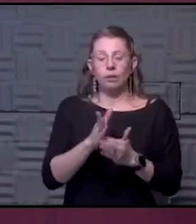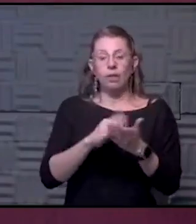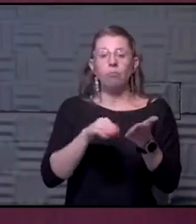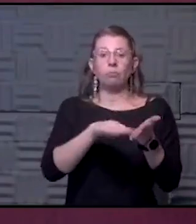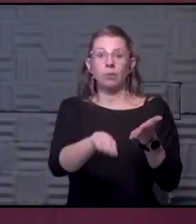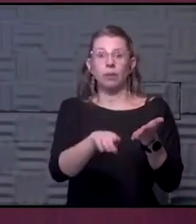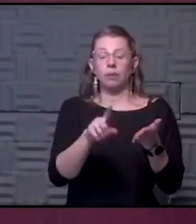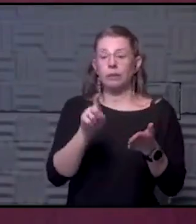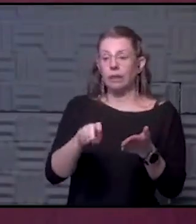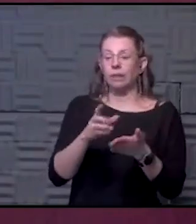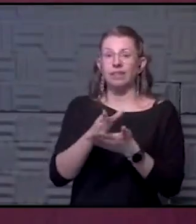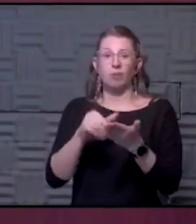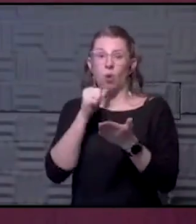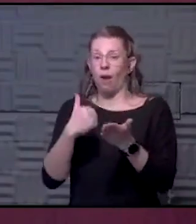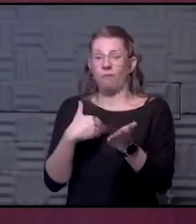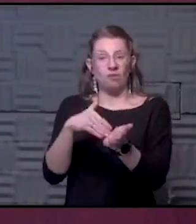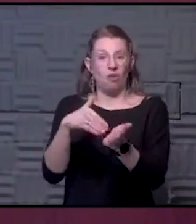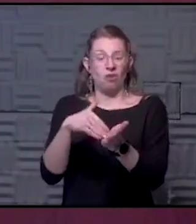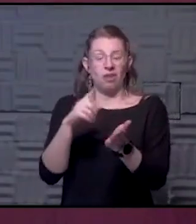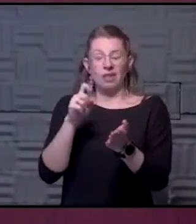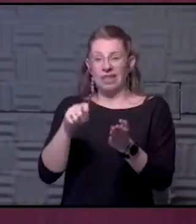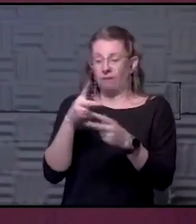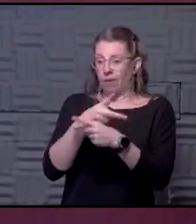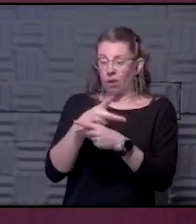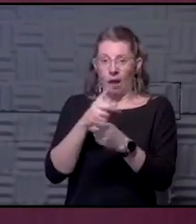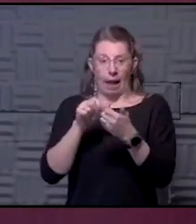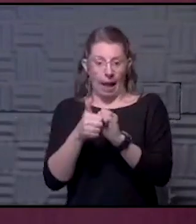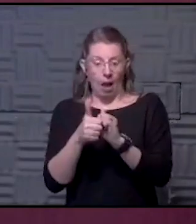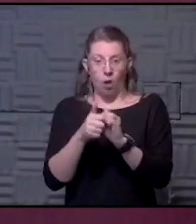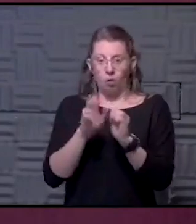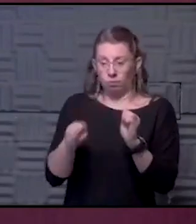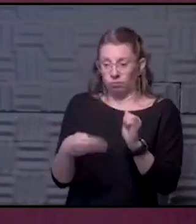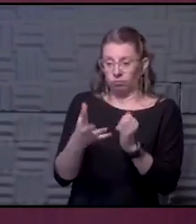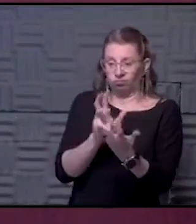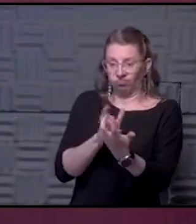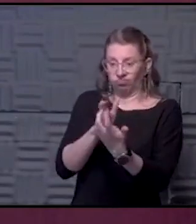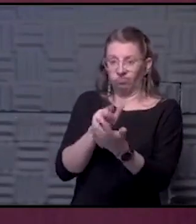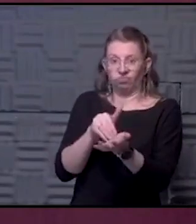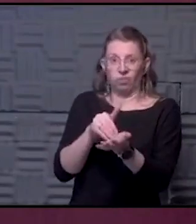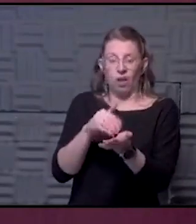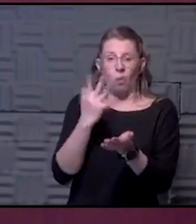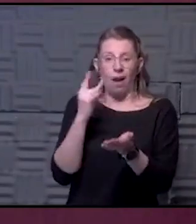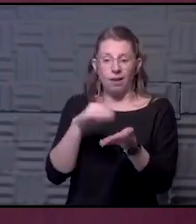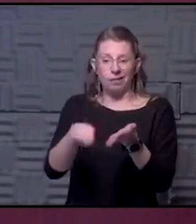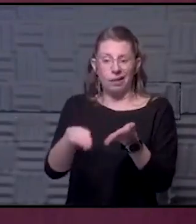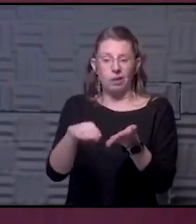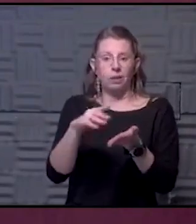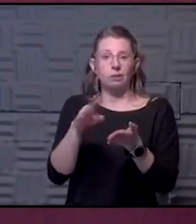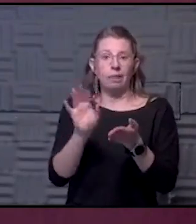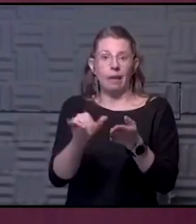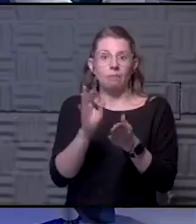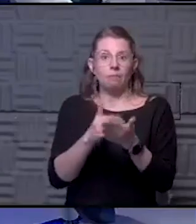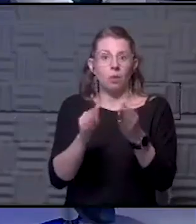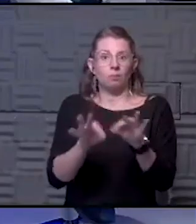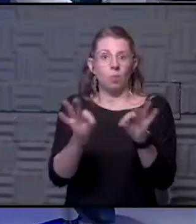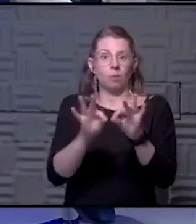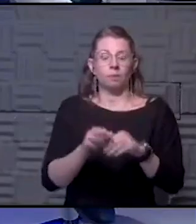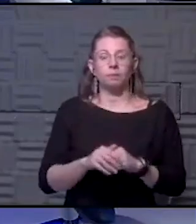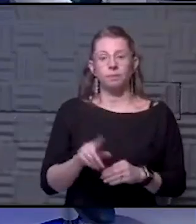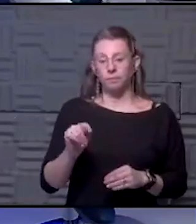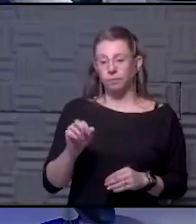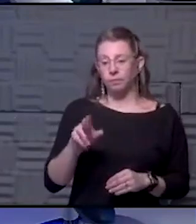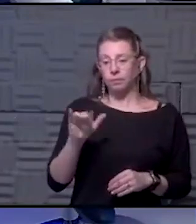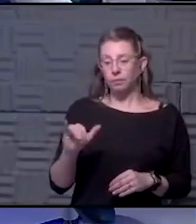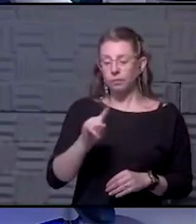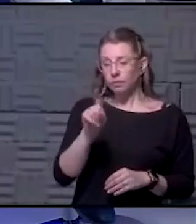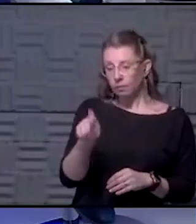have providers. We need to find a way to get them a provider so they can be cleared. It's important. Terry asked,